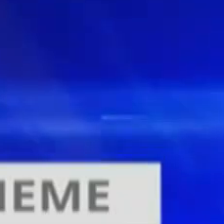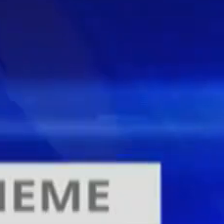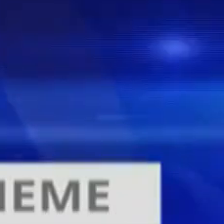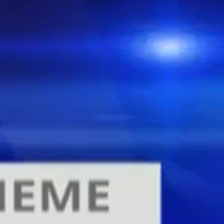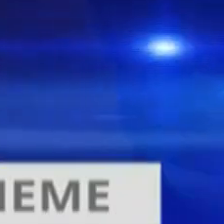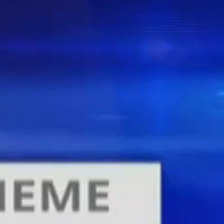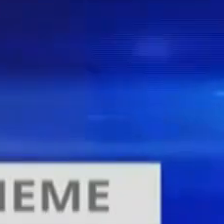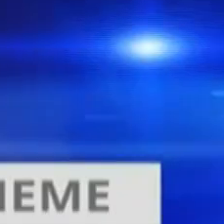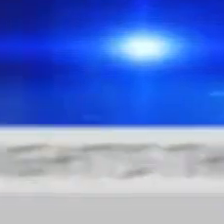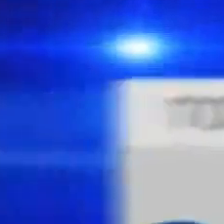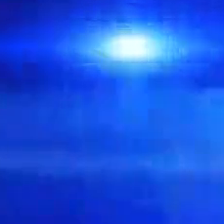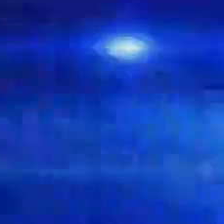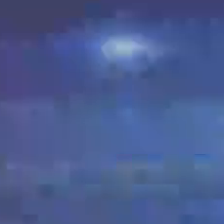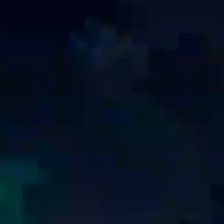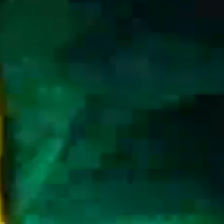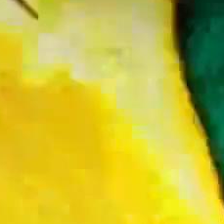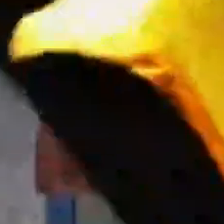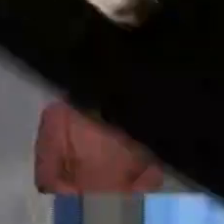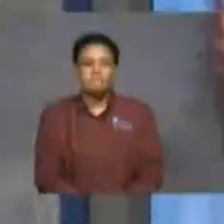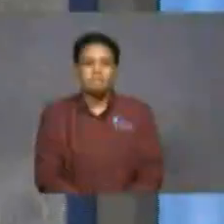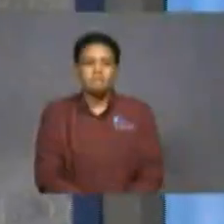Pursues.